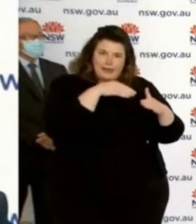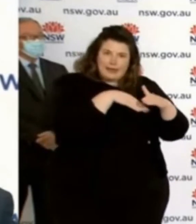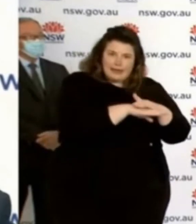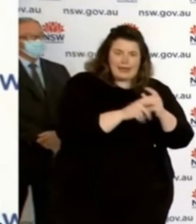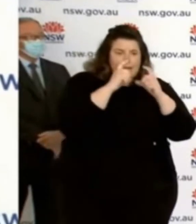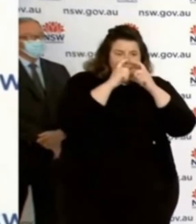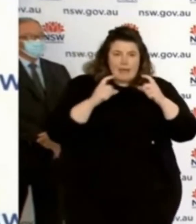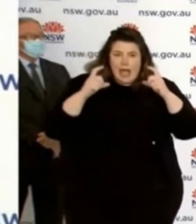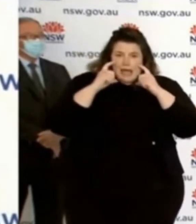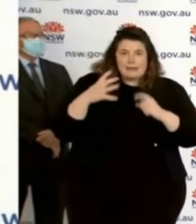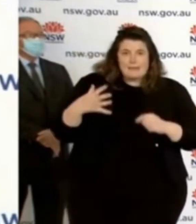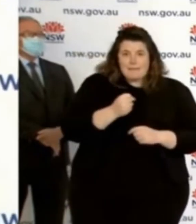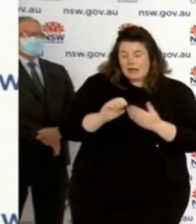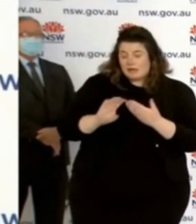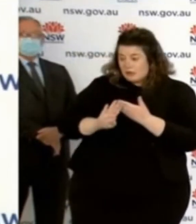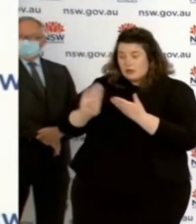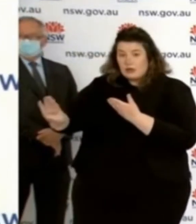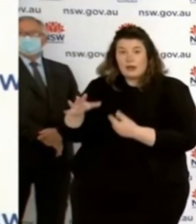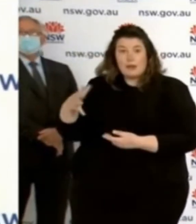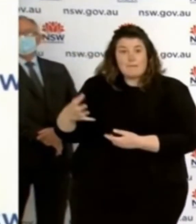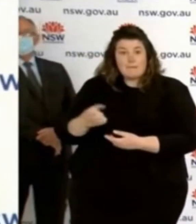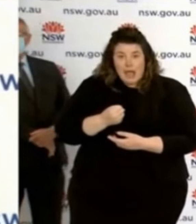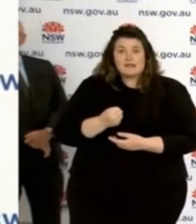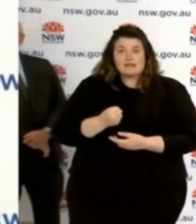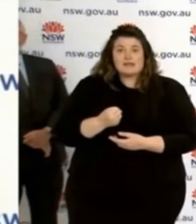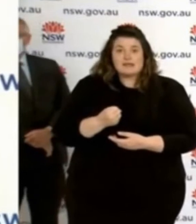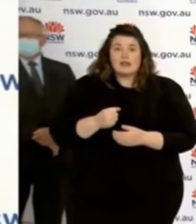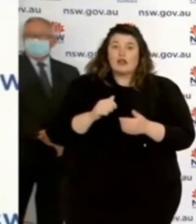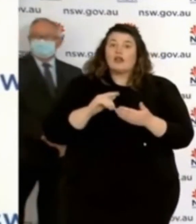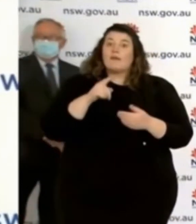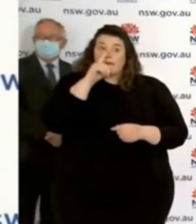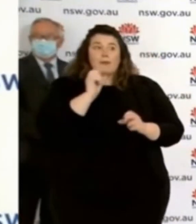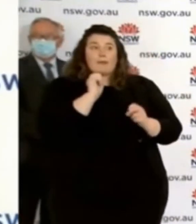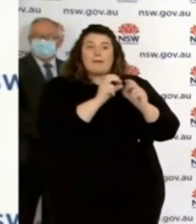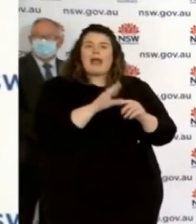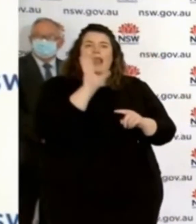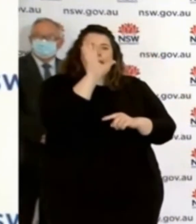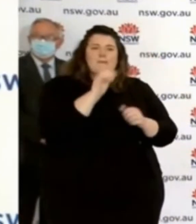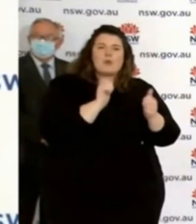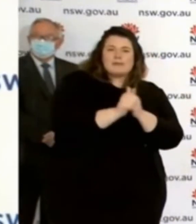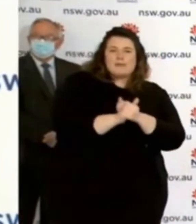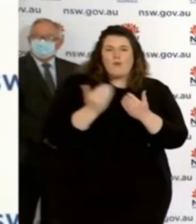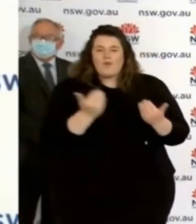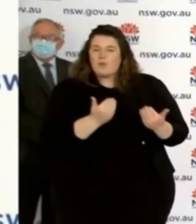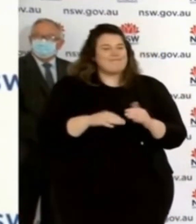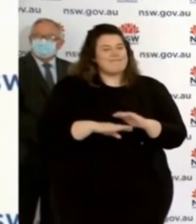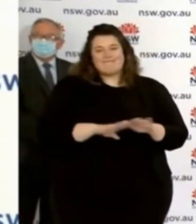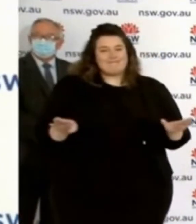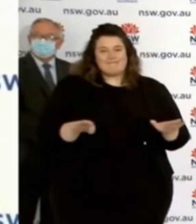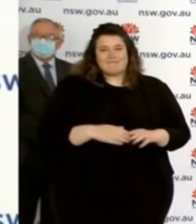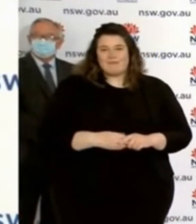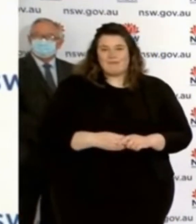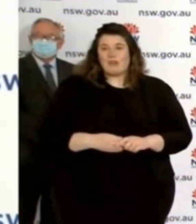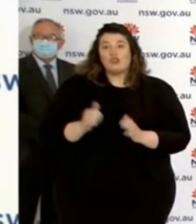distancing. There's rules around certain activities that won't recommence. Community sport won't be permitted. But the opportunity to get back to retail